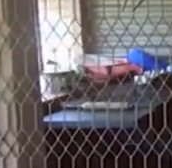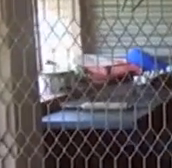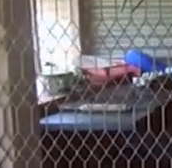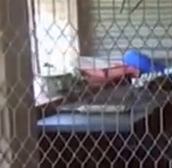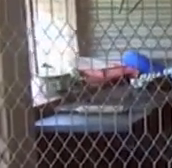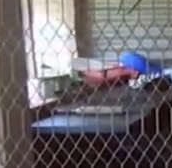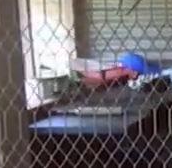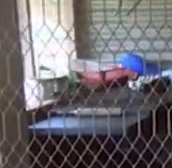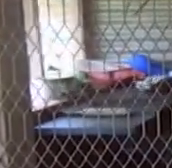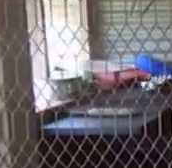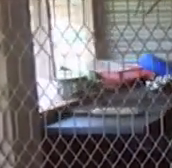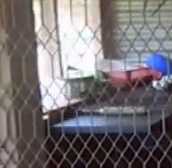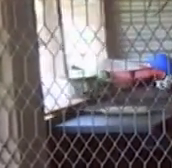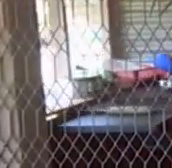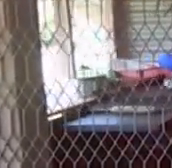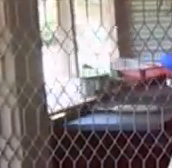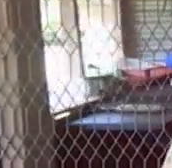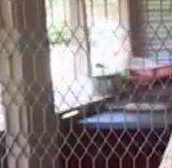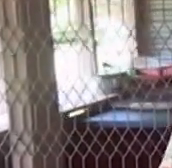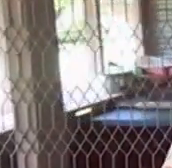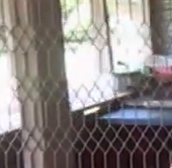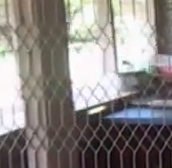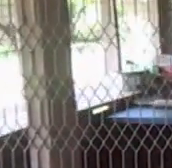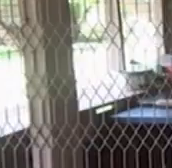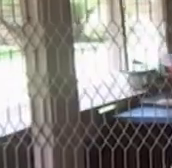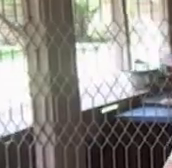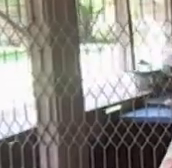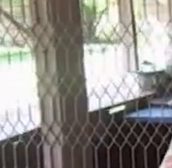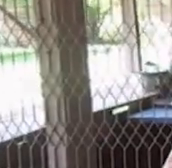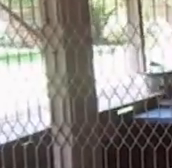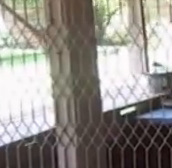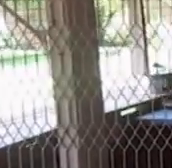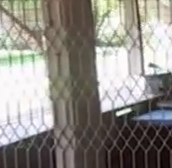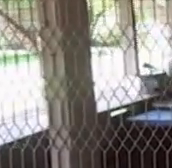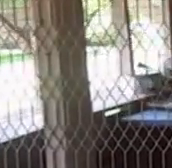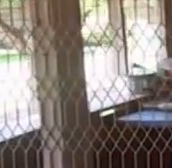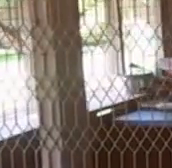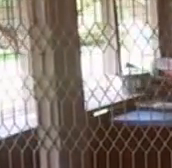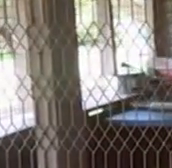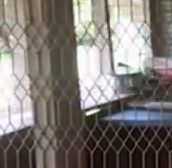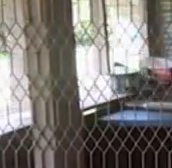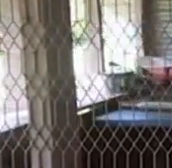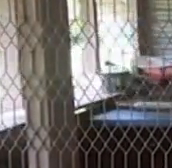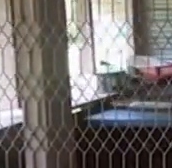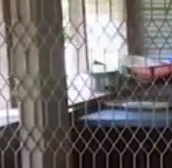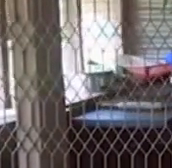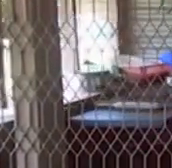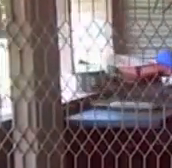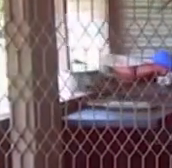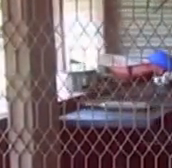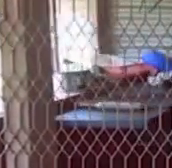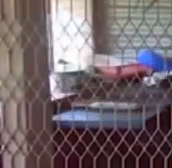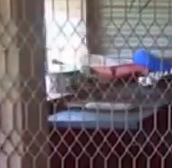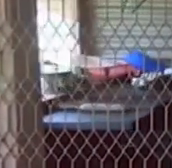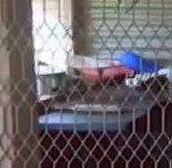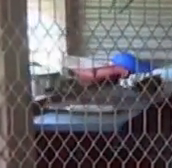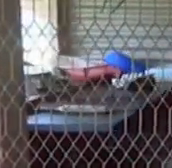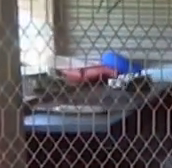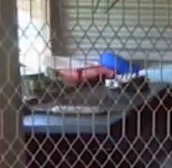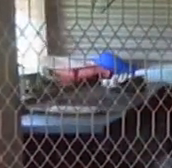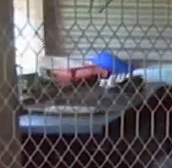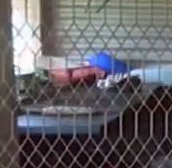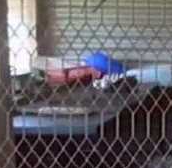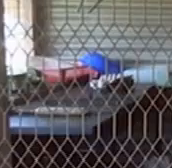Na vango la tila tarelau au da tu mana korbatura on tawara na tino ele na santa kon robe do tali takana warang wali na mula